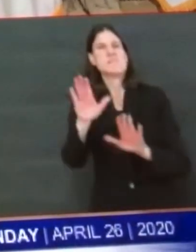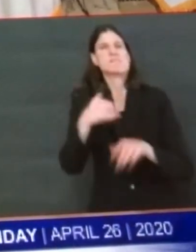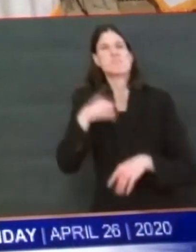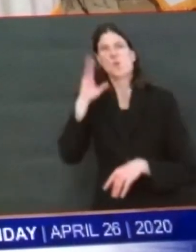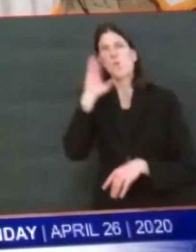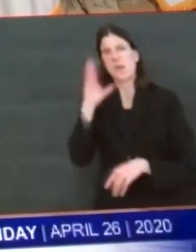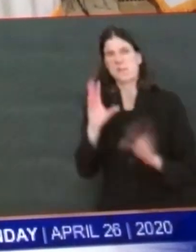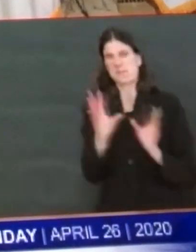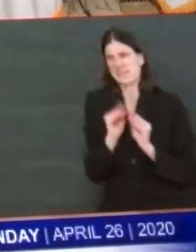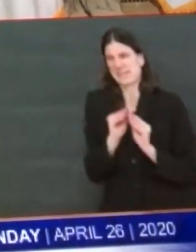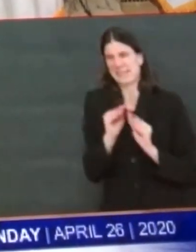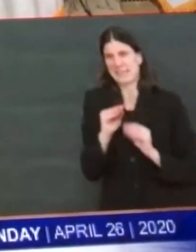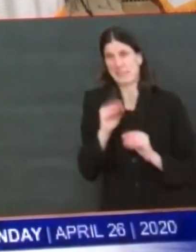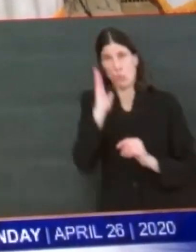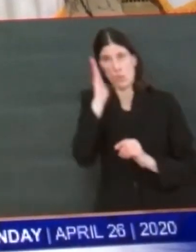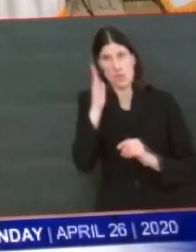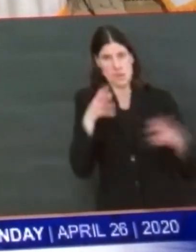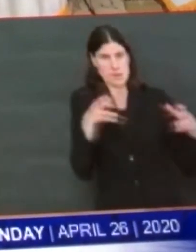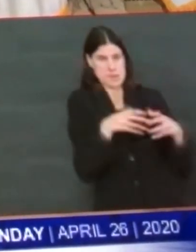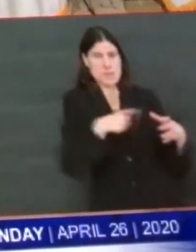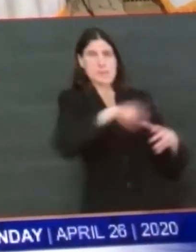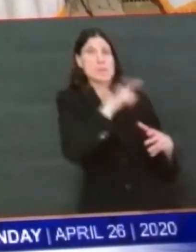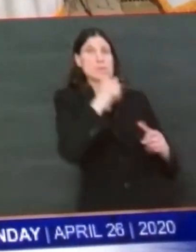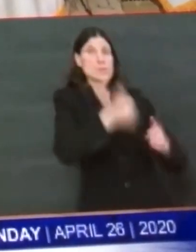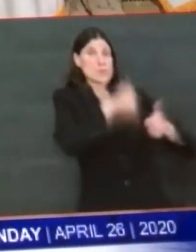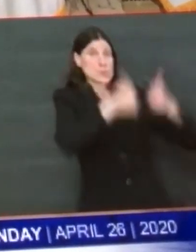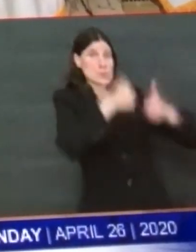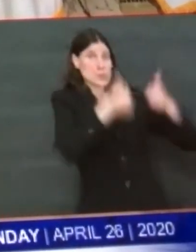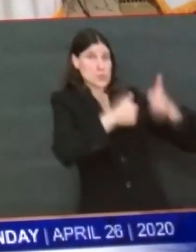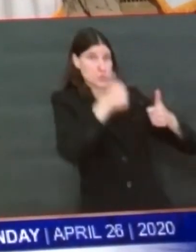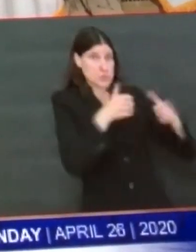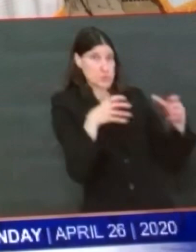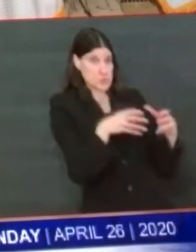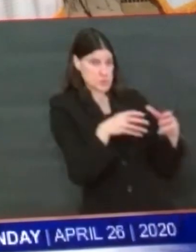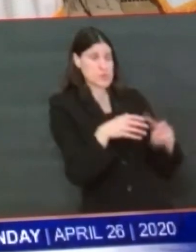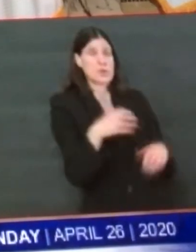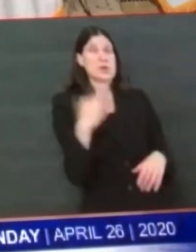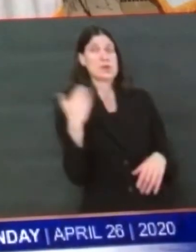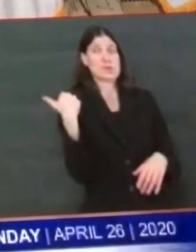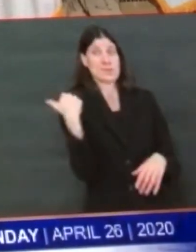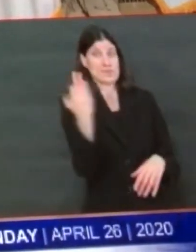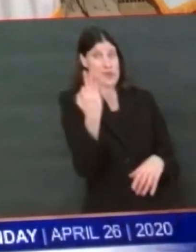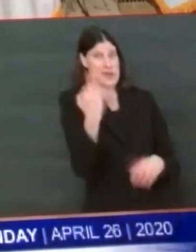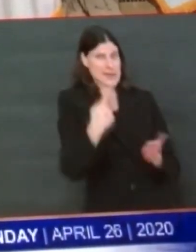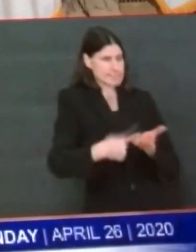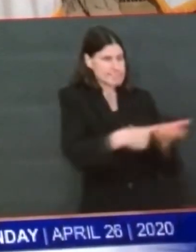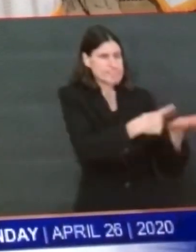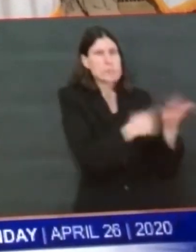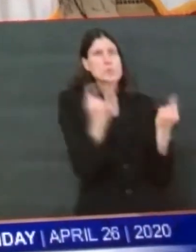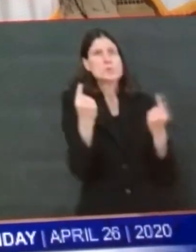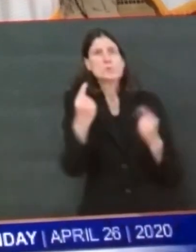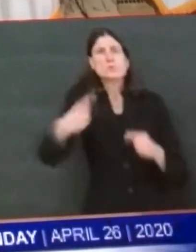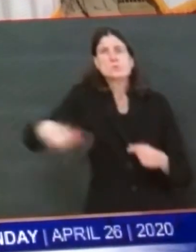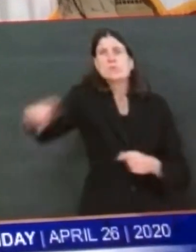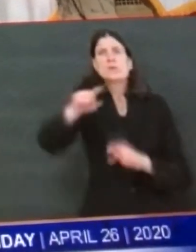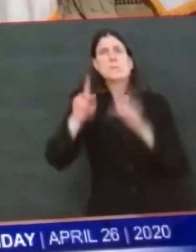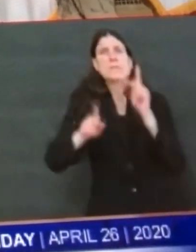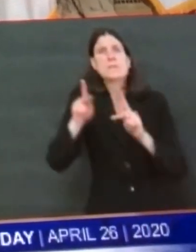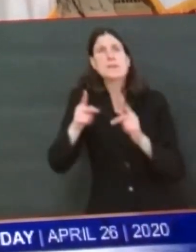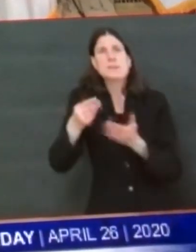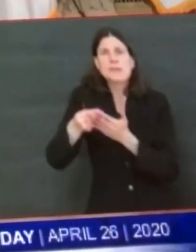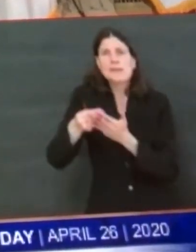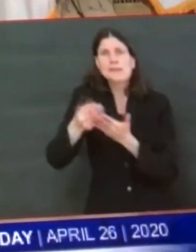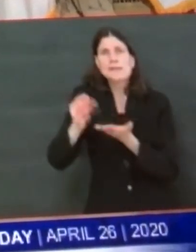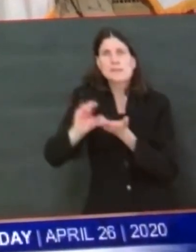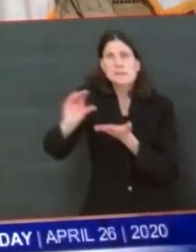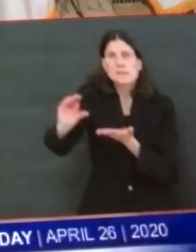advisory group of Latino leaders, and we are working together to figure out the best ways that we can support the